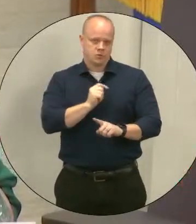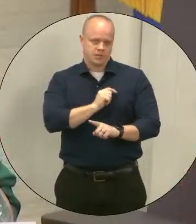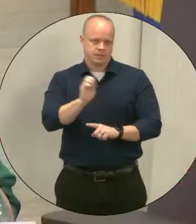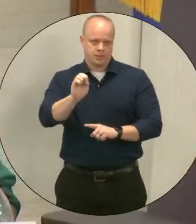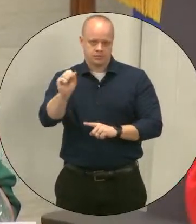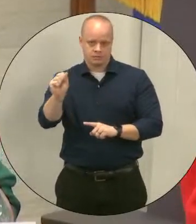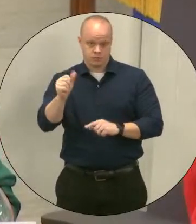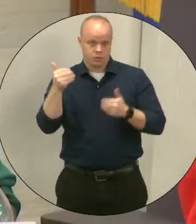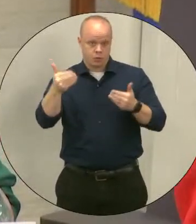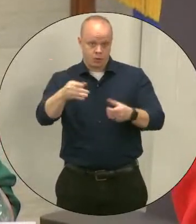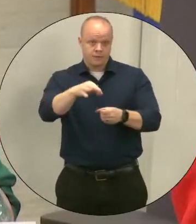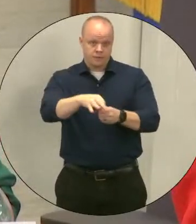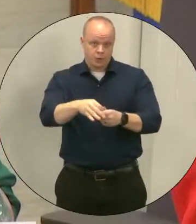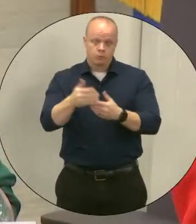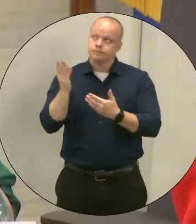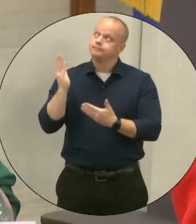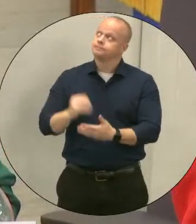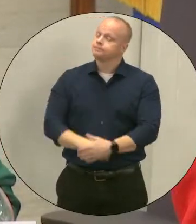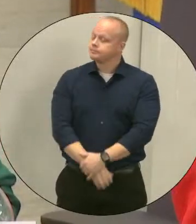vote.